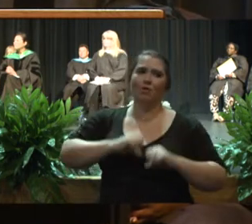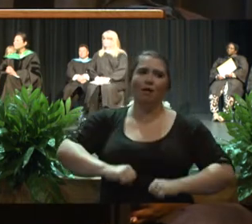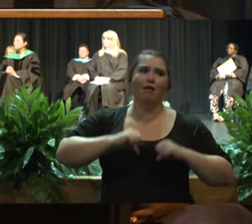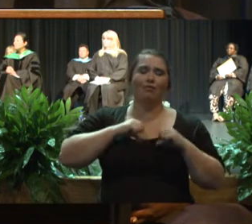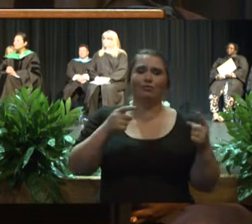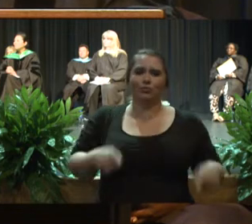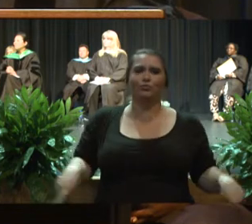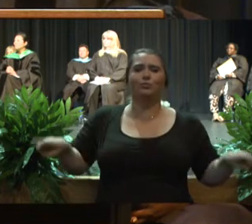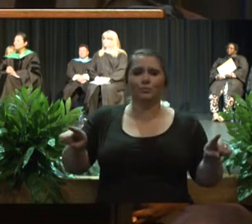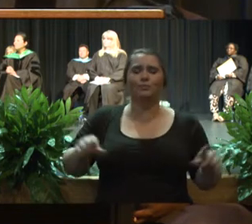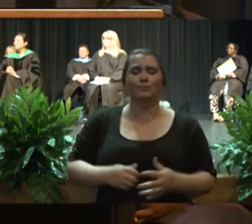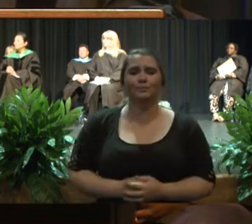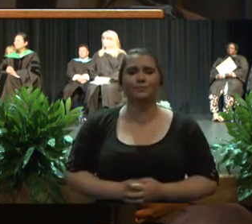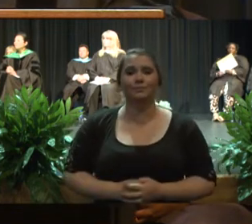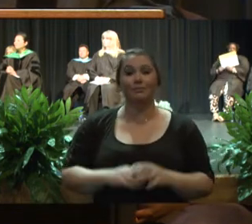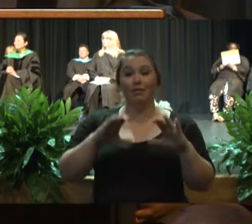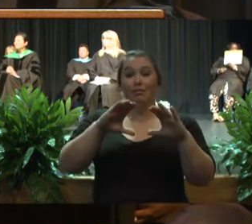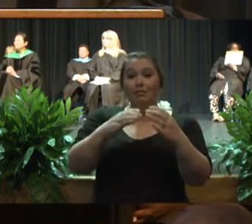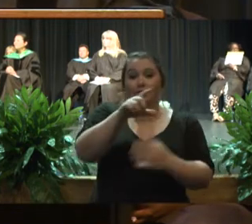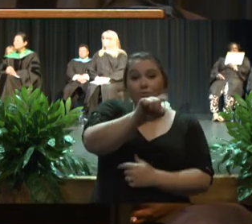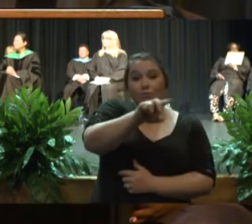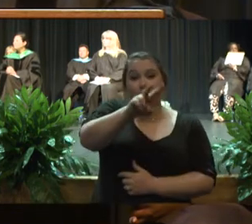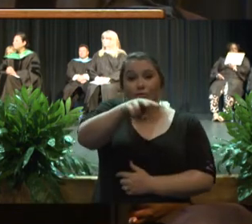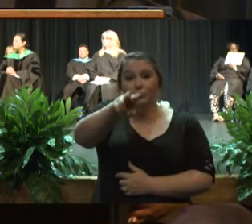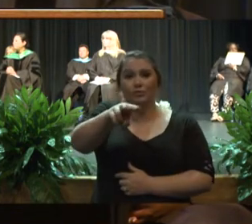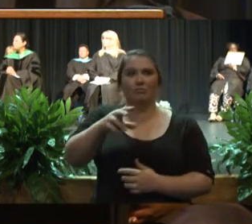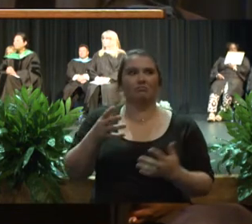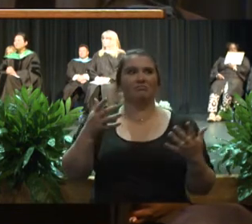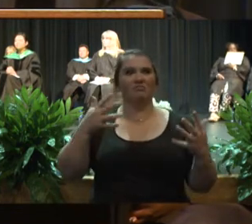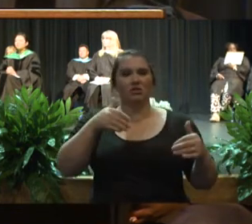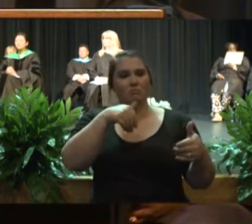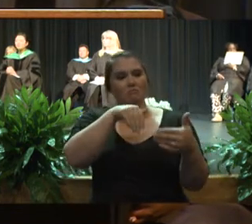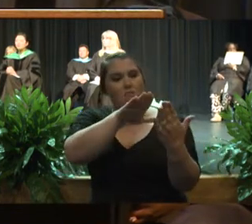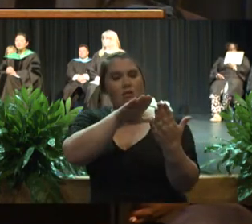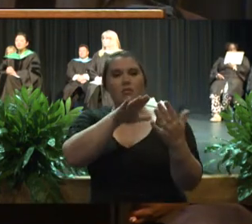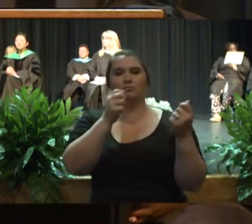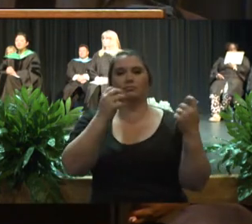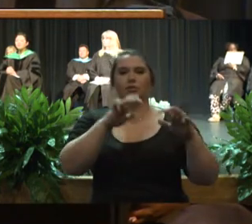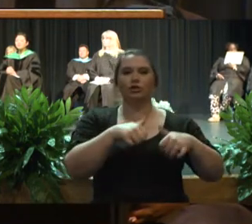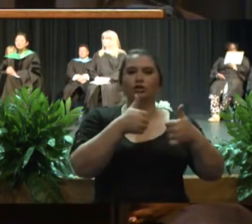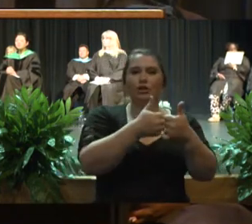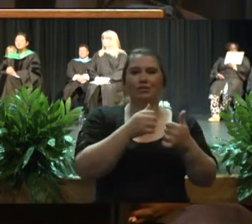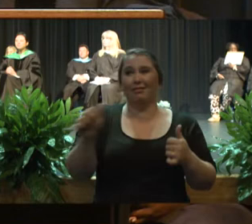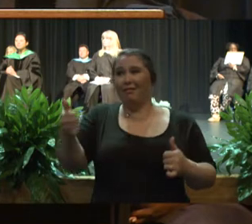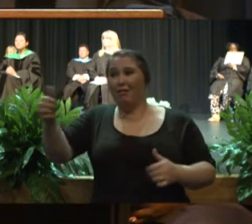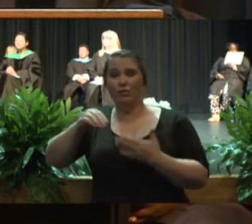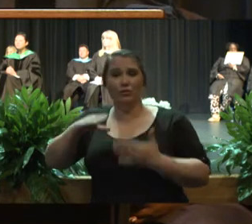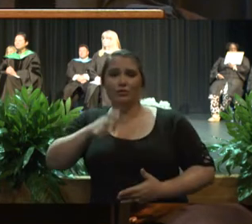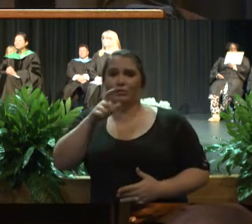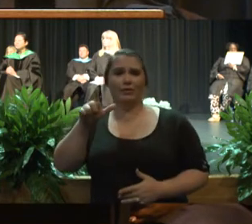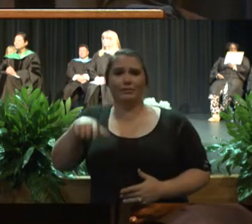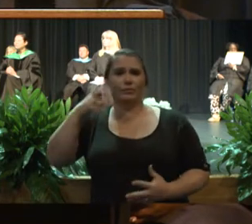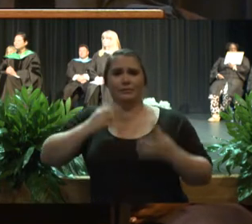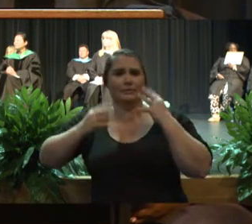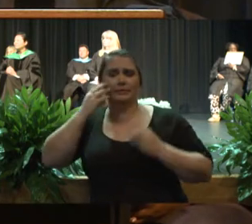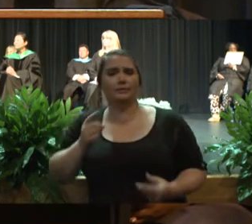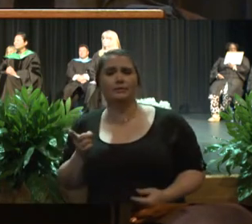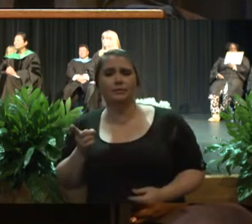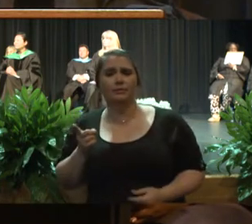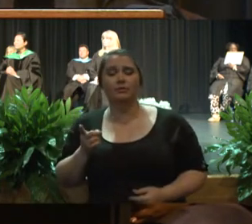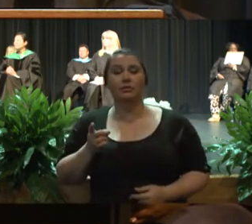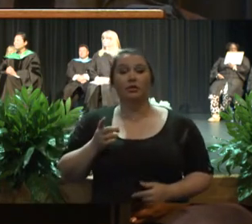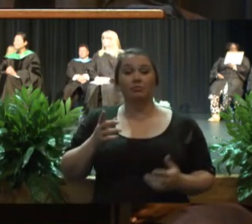you. The class of 2022 has faced challenges that most students will never have to